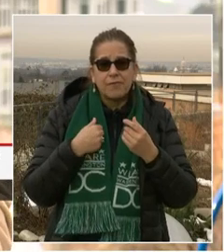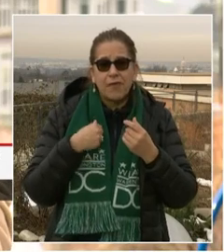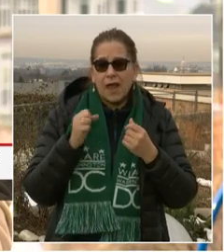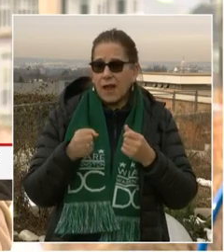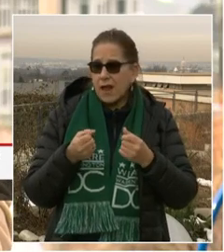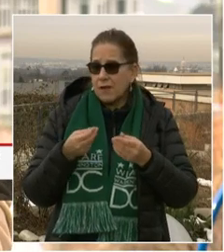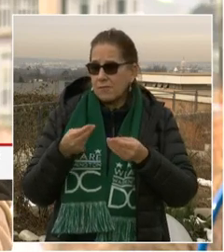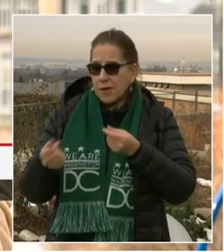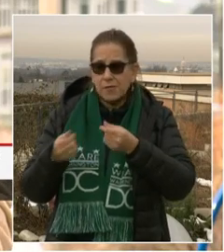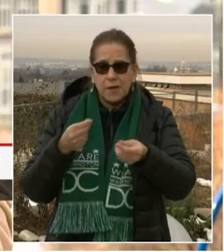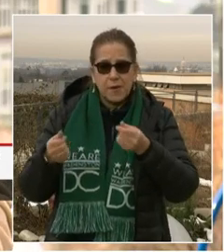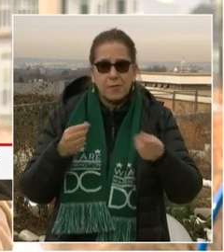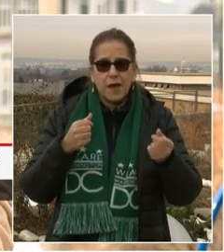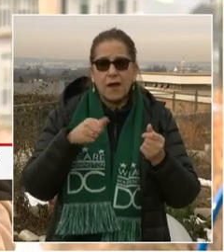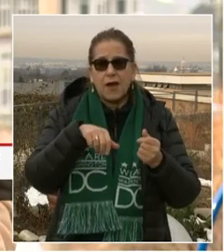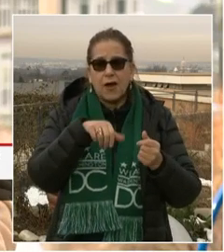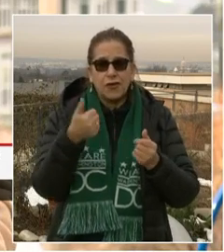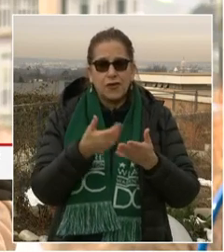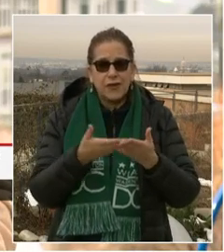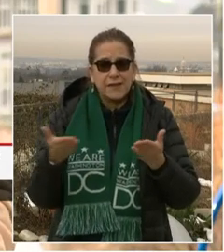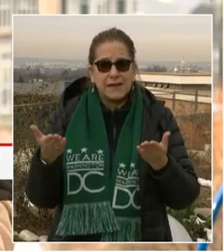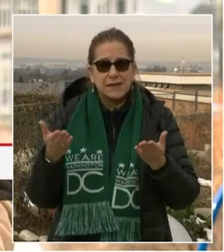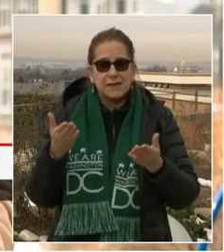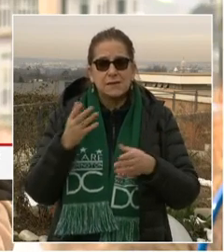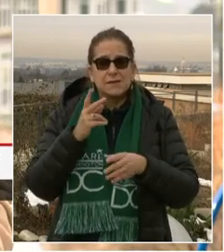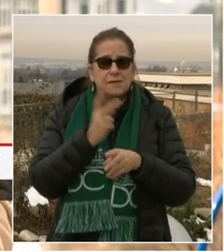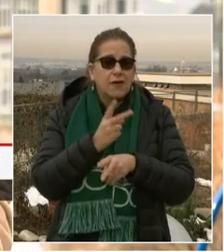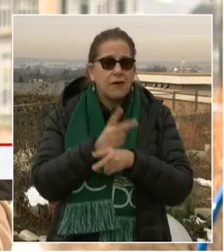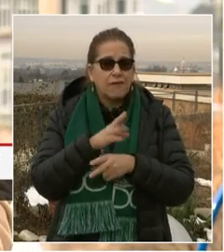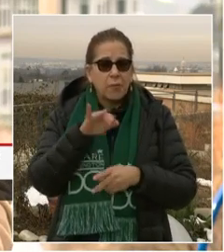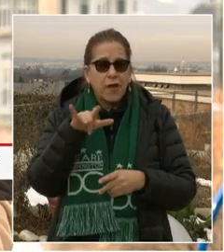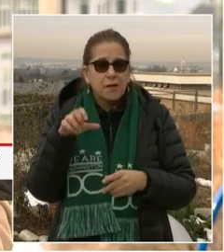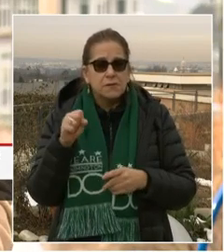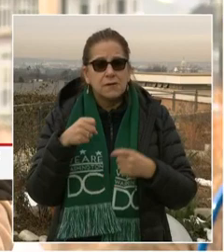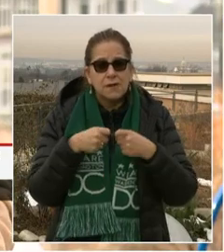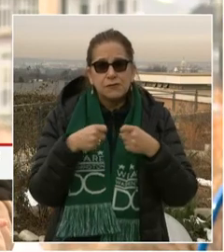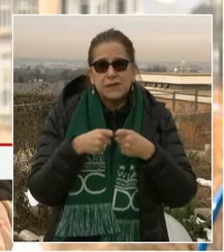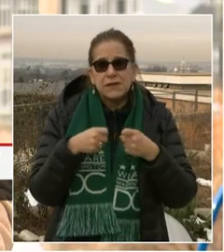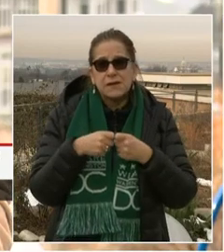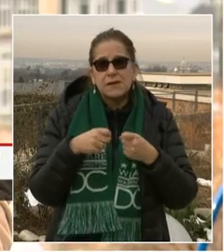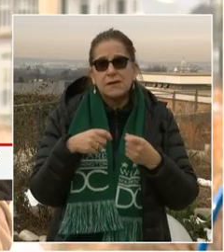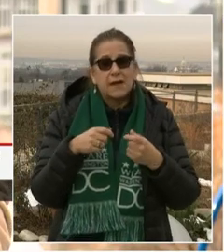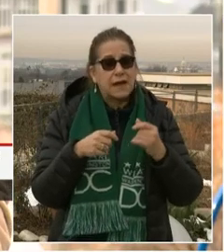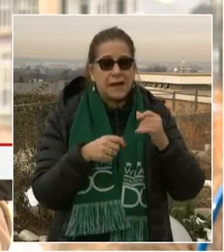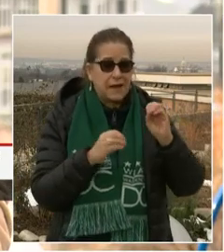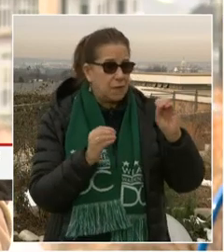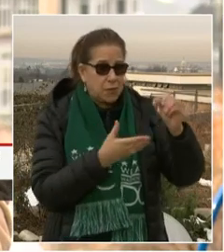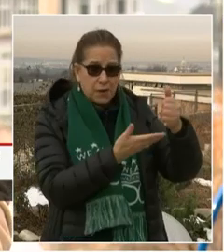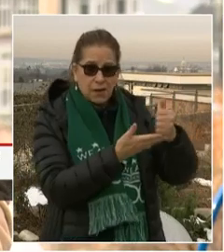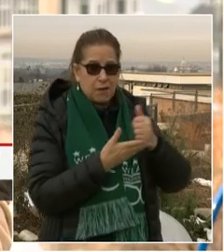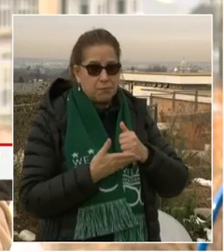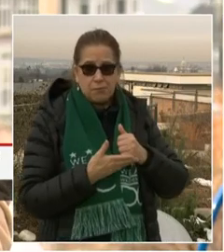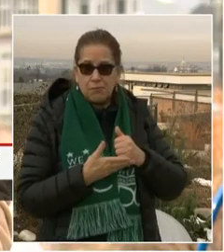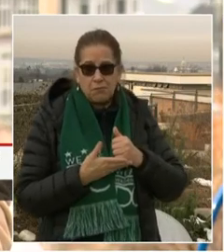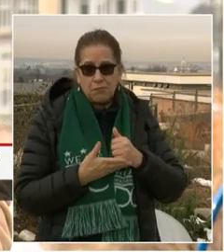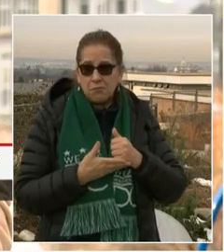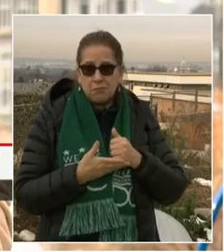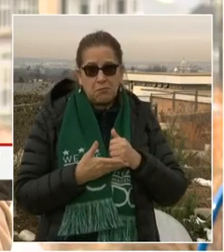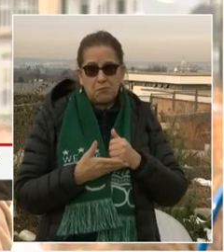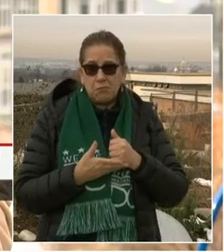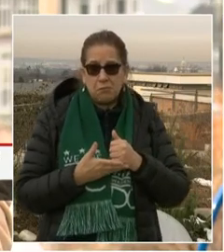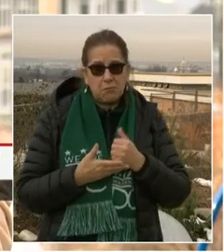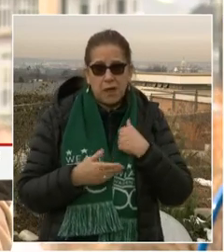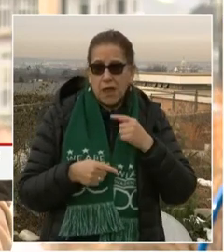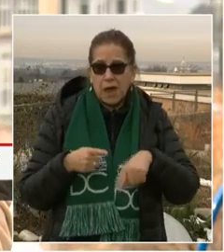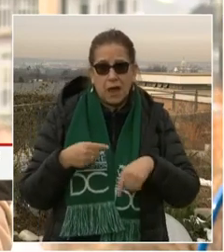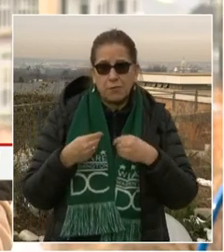truly been in financial hardship and not able to provide for my sons. I am grateful for the organization stepping up and making a difference for